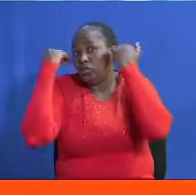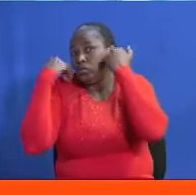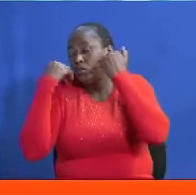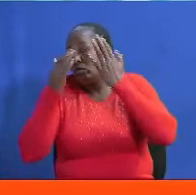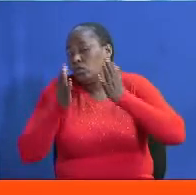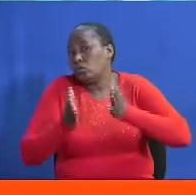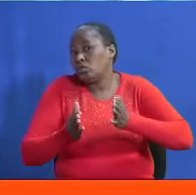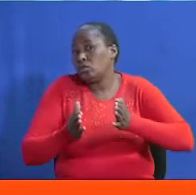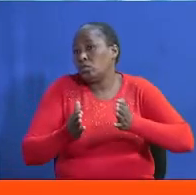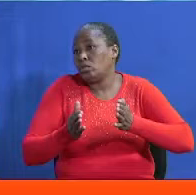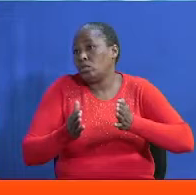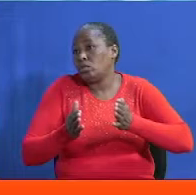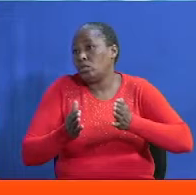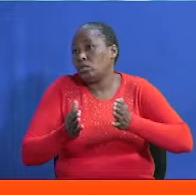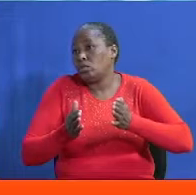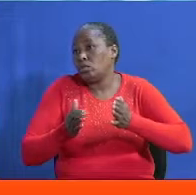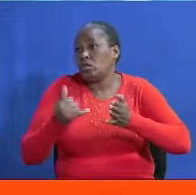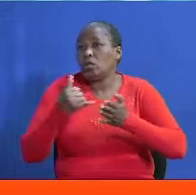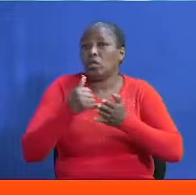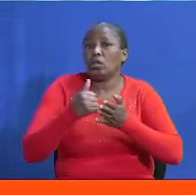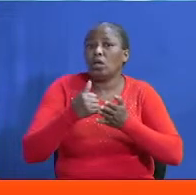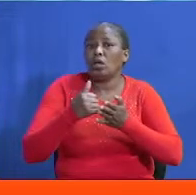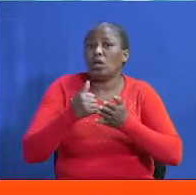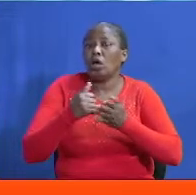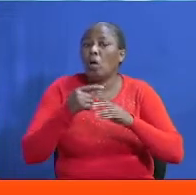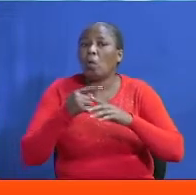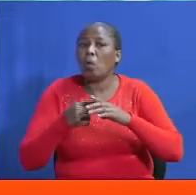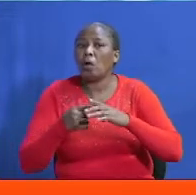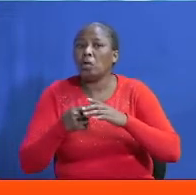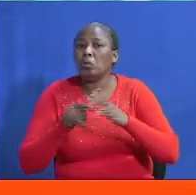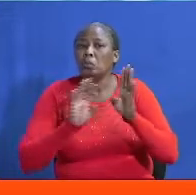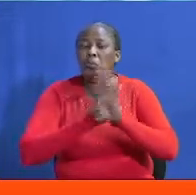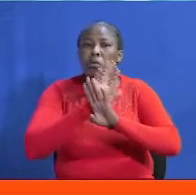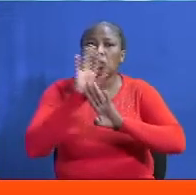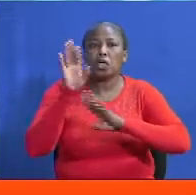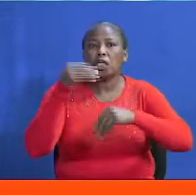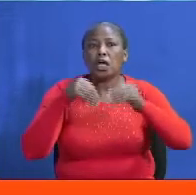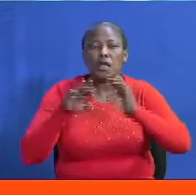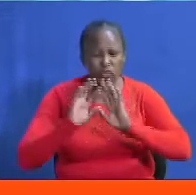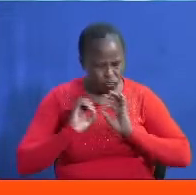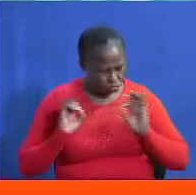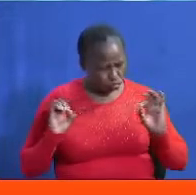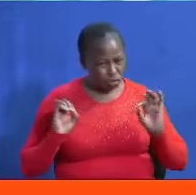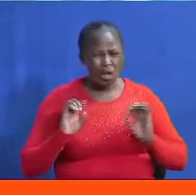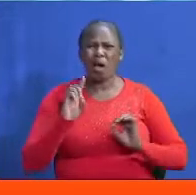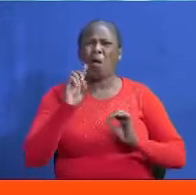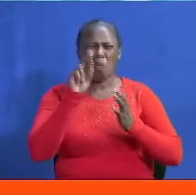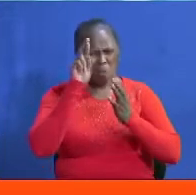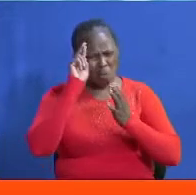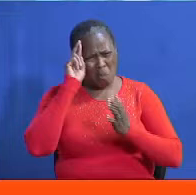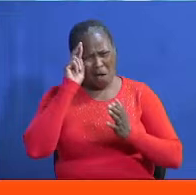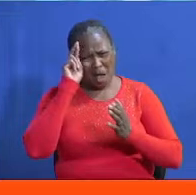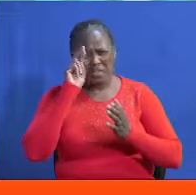They concluded that the election was not transparent. Right. That was one of the reasons,